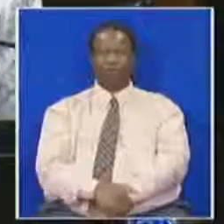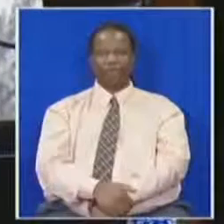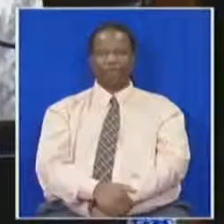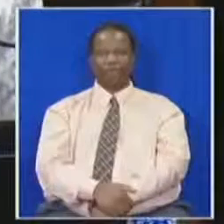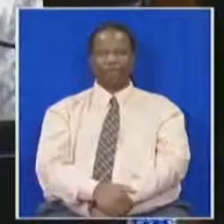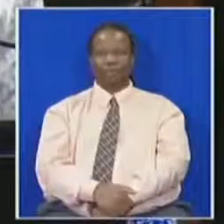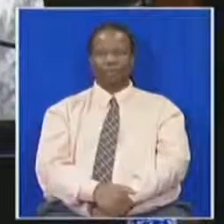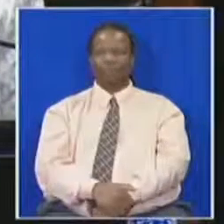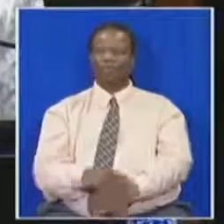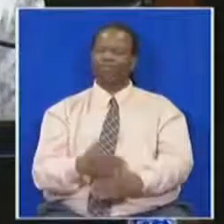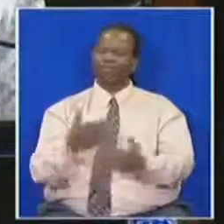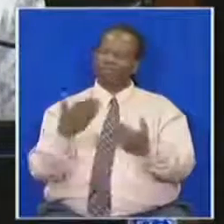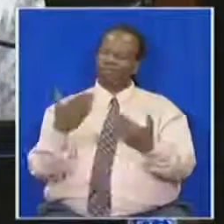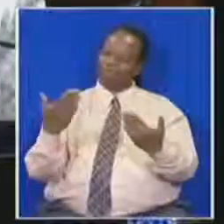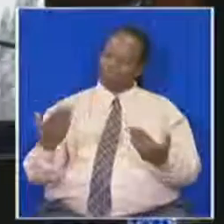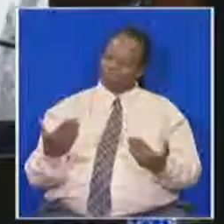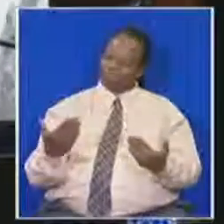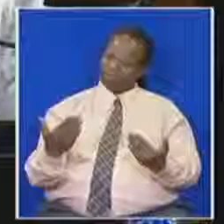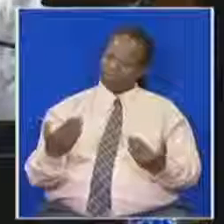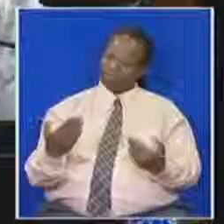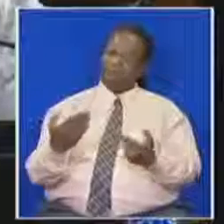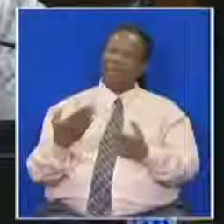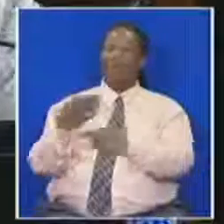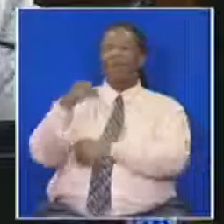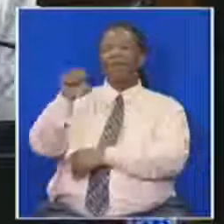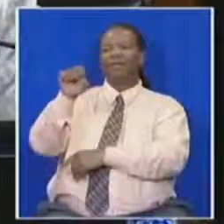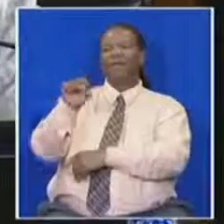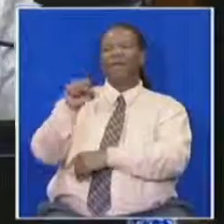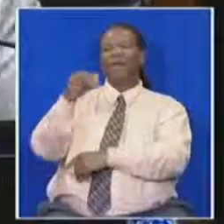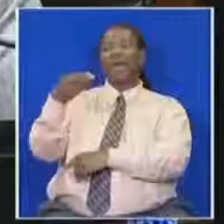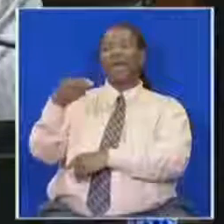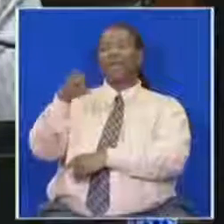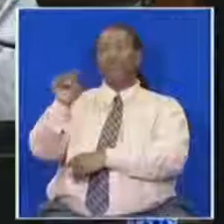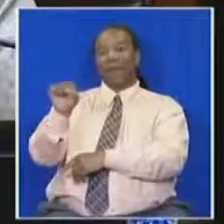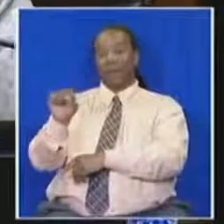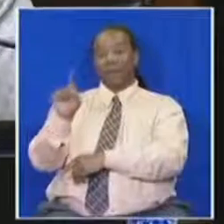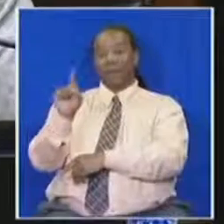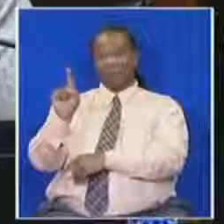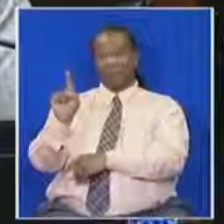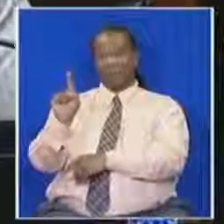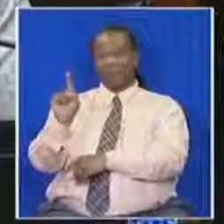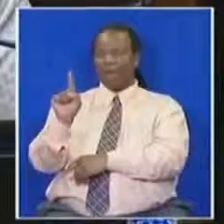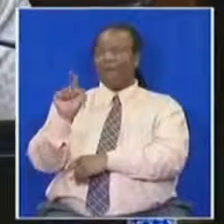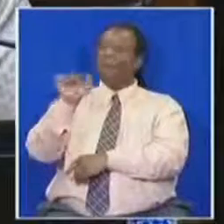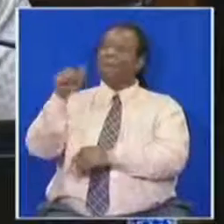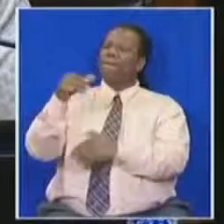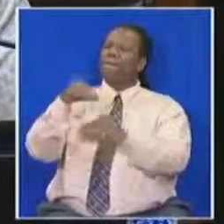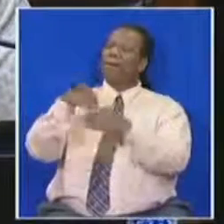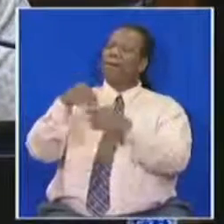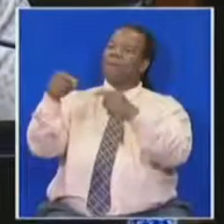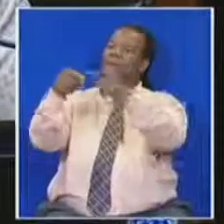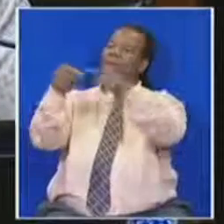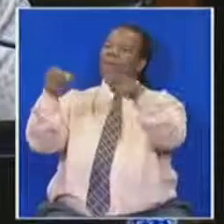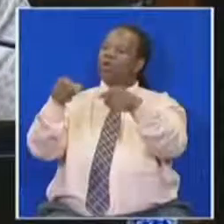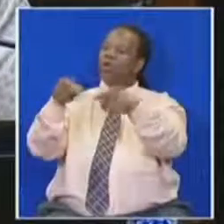I want to recognize Honorable Stienhuizen. Honorable members, in that corner, take your seats.